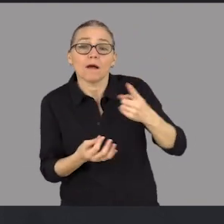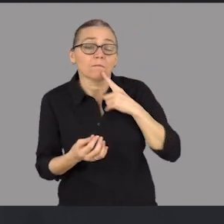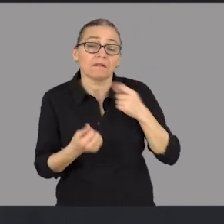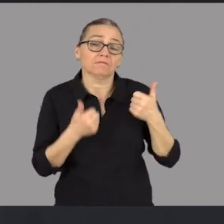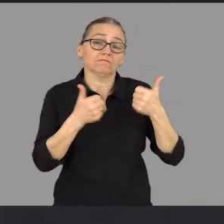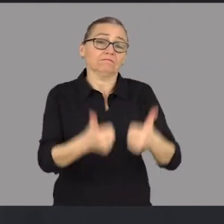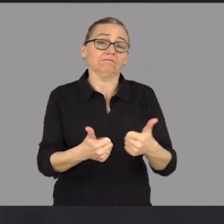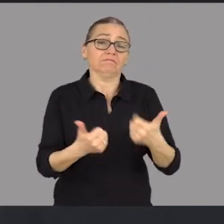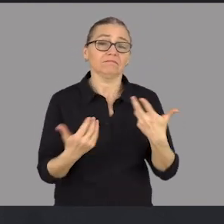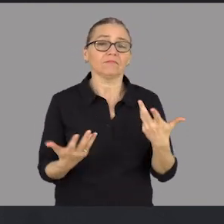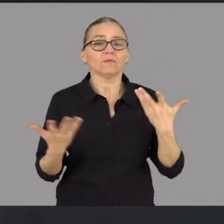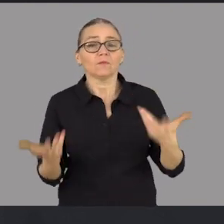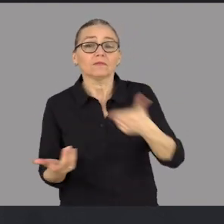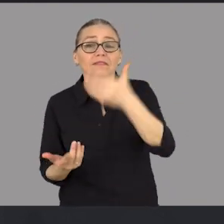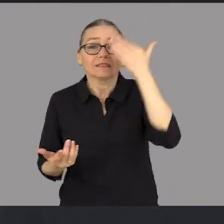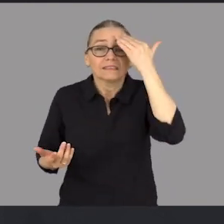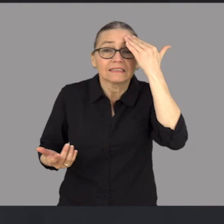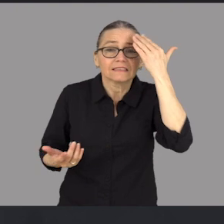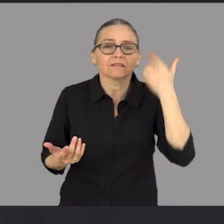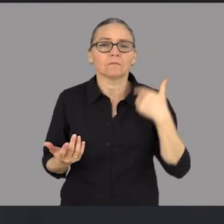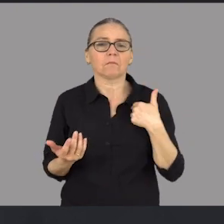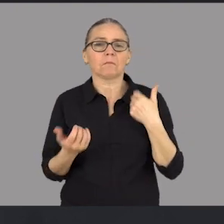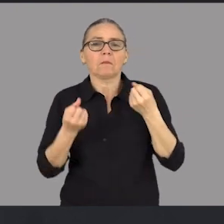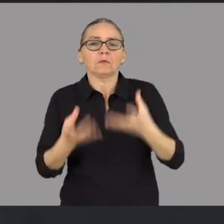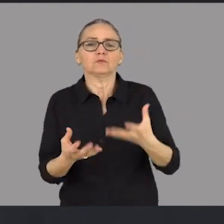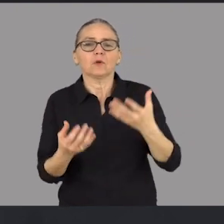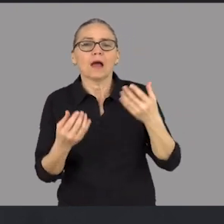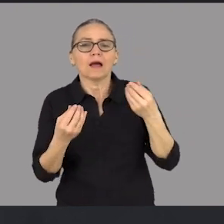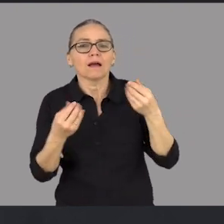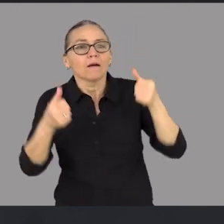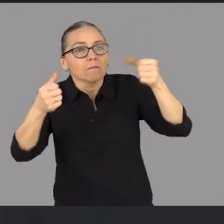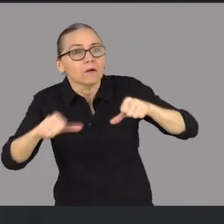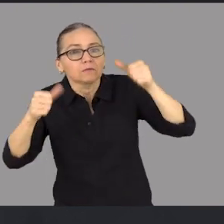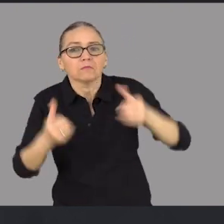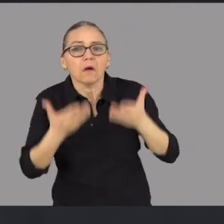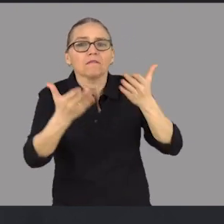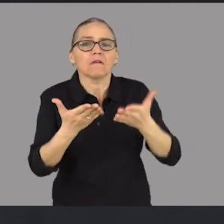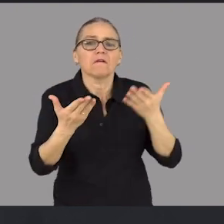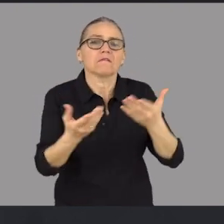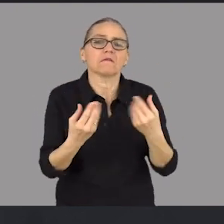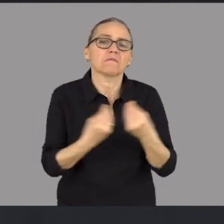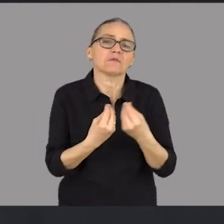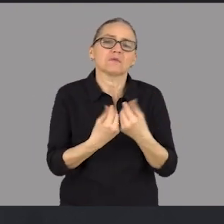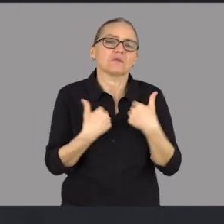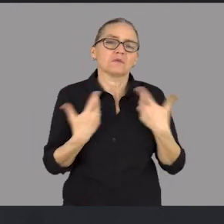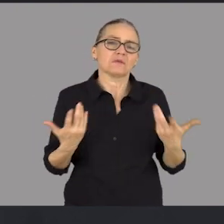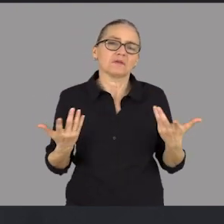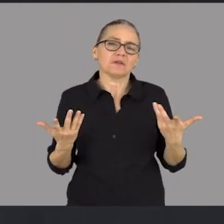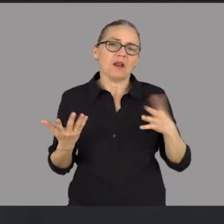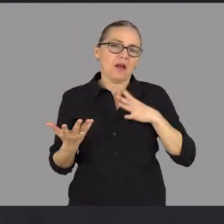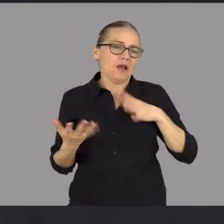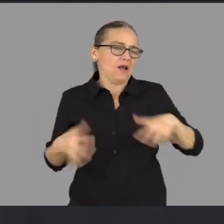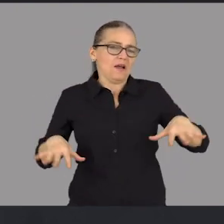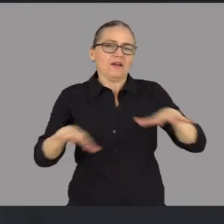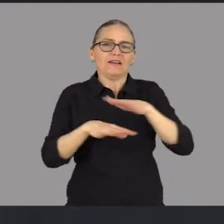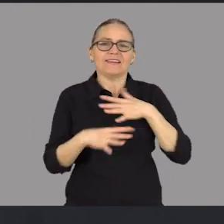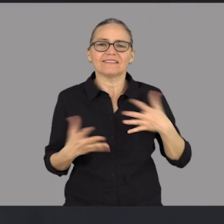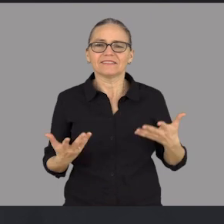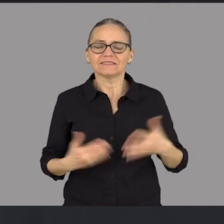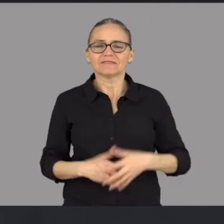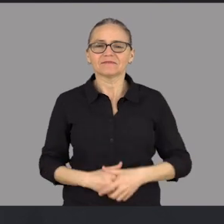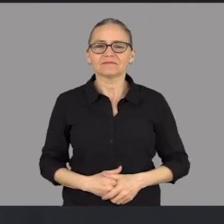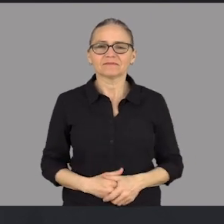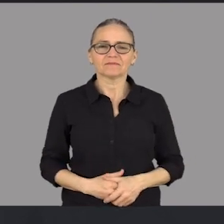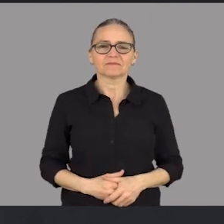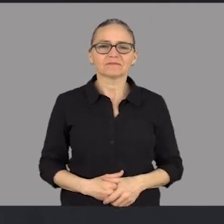just really builds itself. So I don't really step out when it comes to job postings necessarily. And